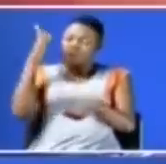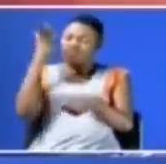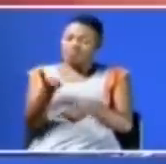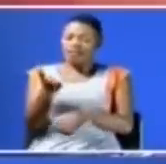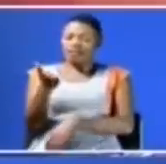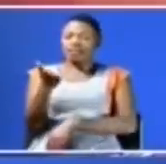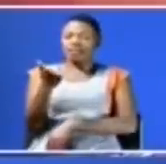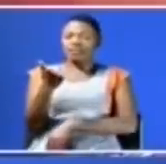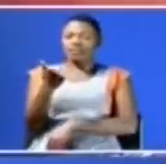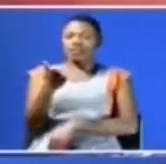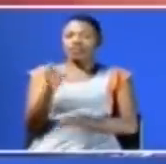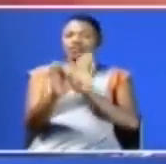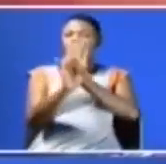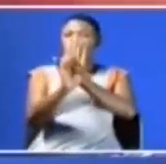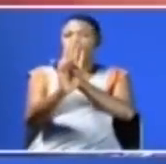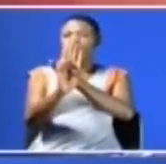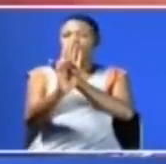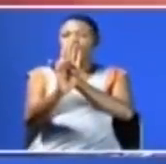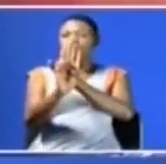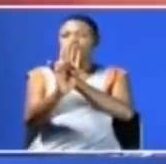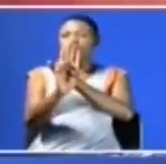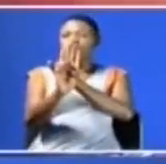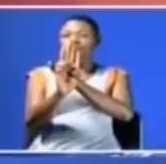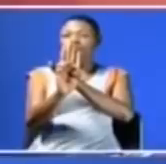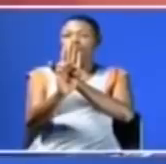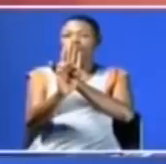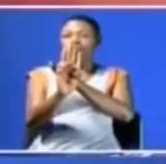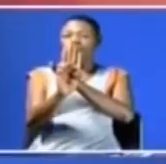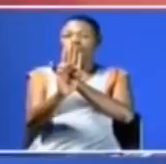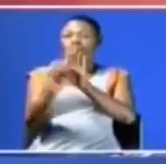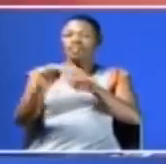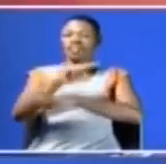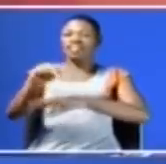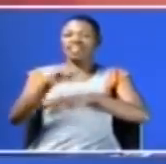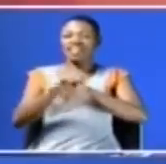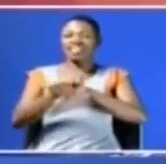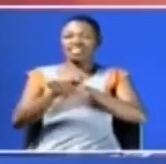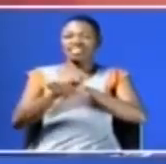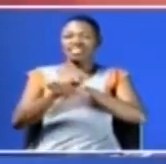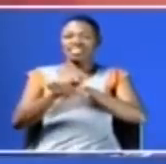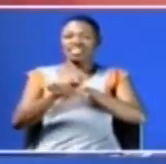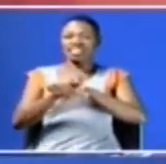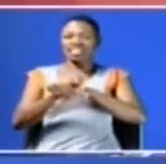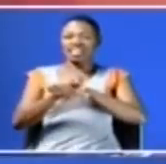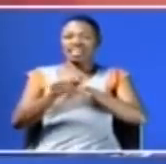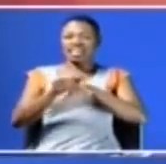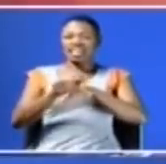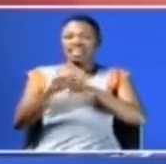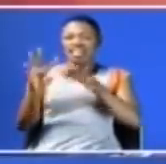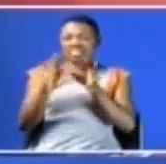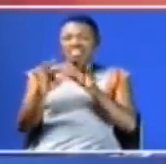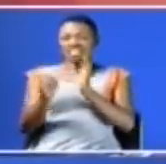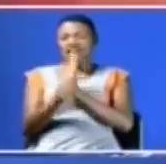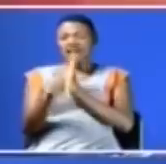example, these appointments we mentioned a few minutes ago. The National Cohesion and Integrity, I think, Act, if I'm not